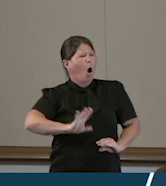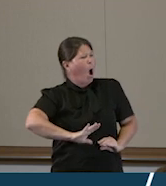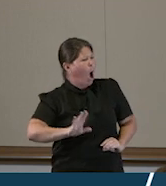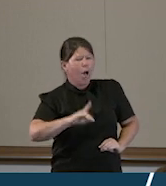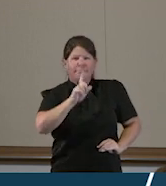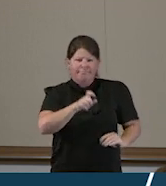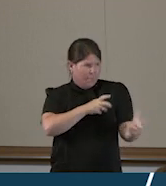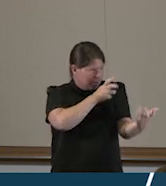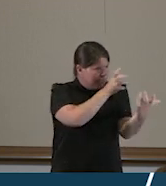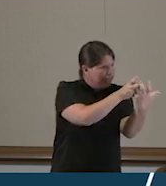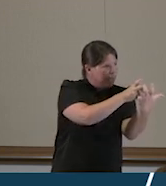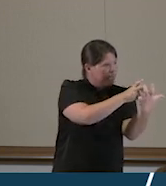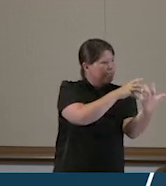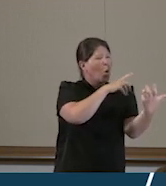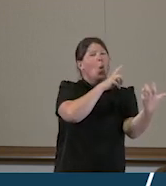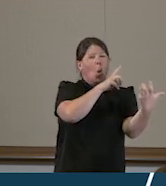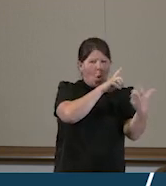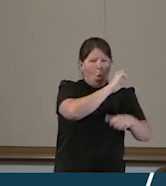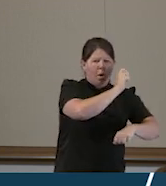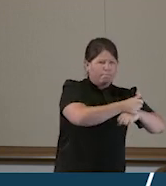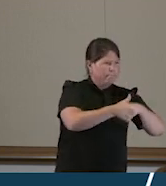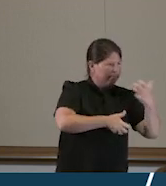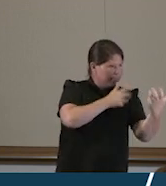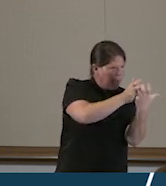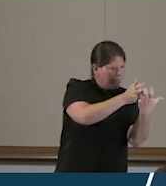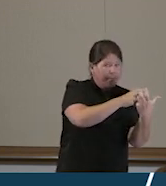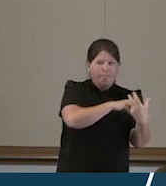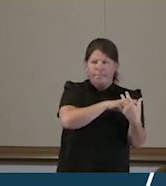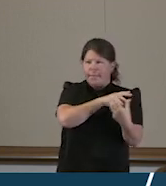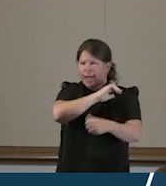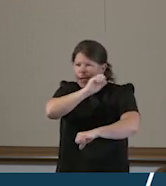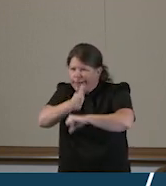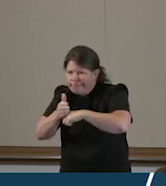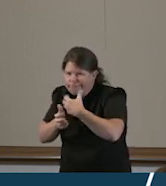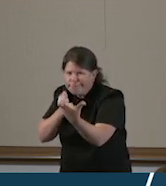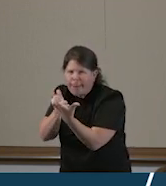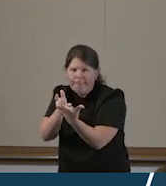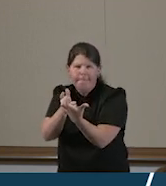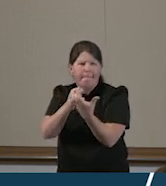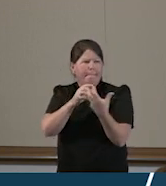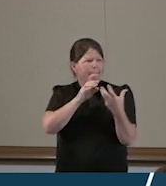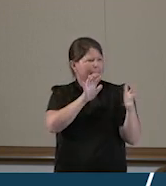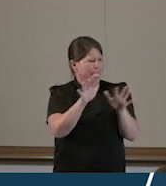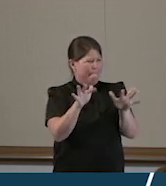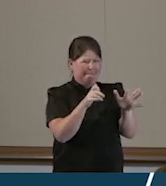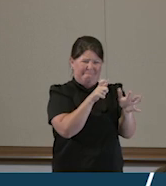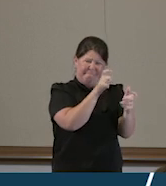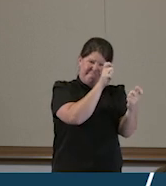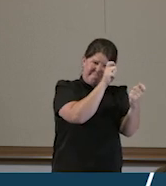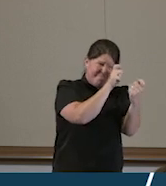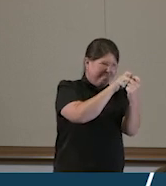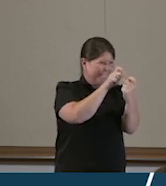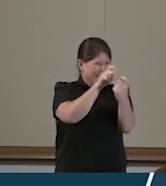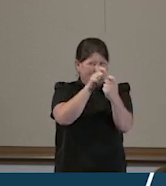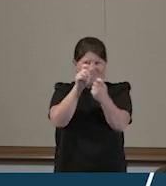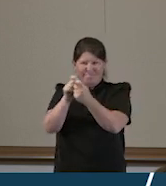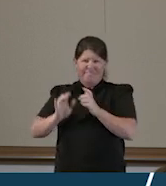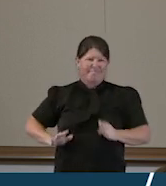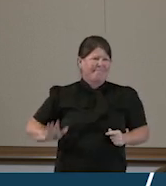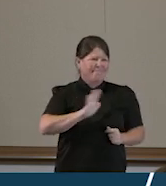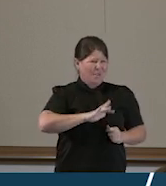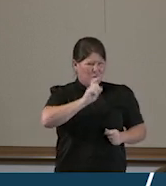individual it is created for. Like I said, every SDM agreement is different. No SDM agreement is the